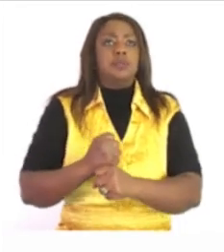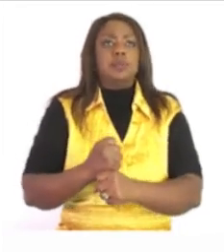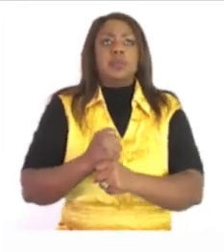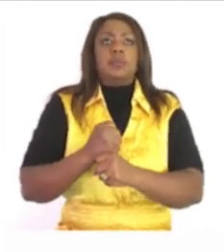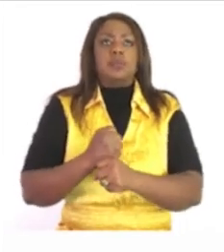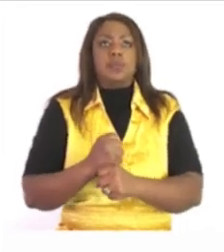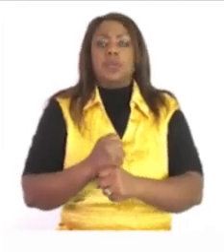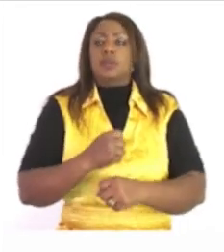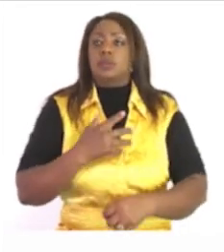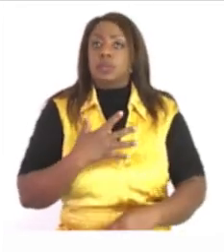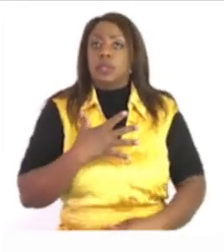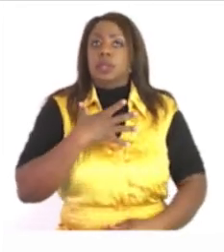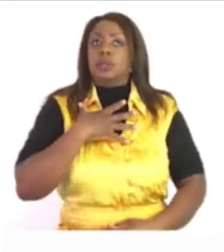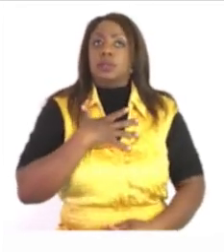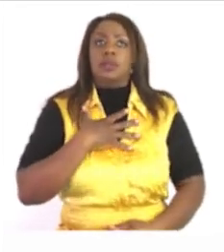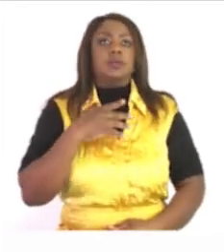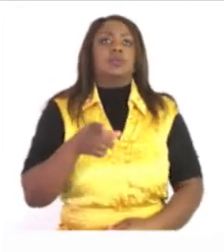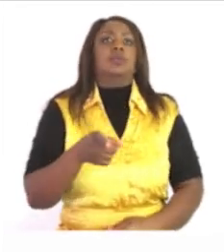To avoid asthma,